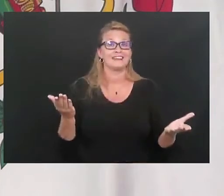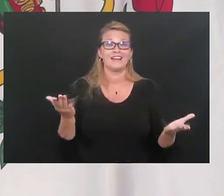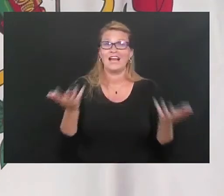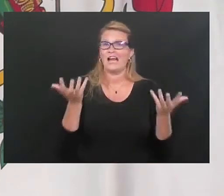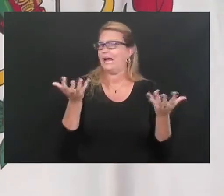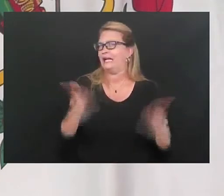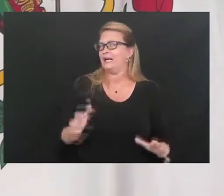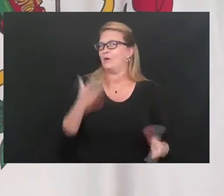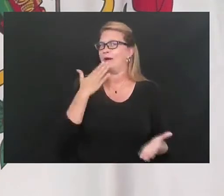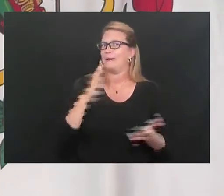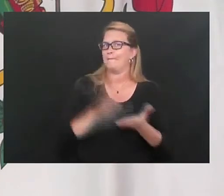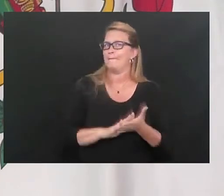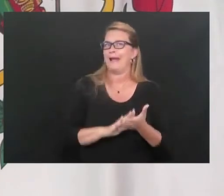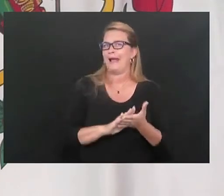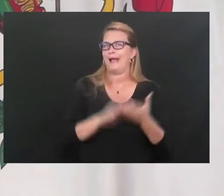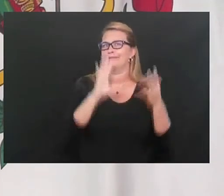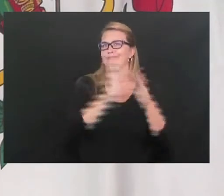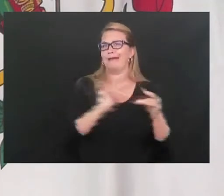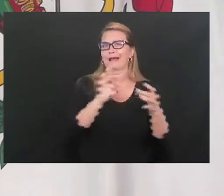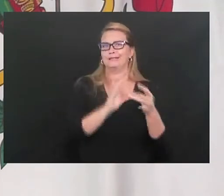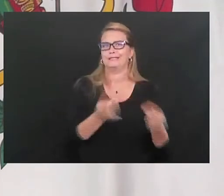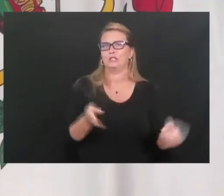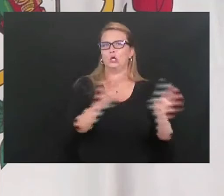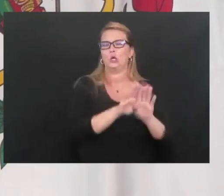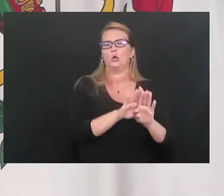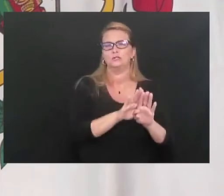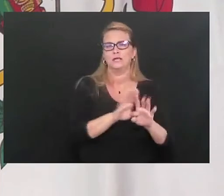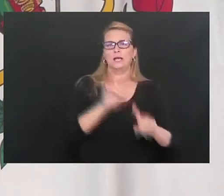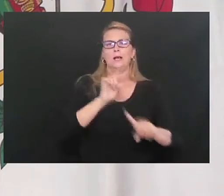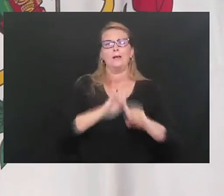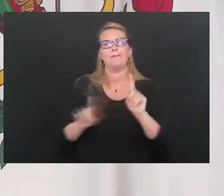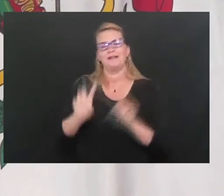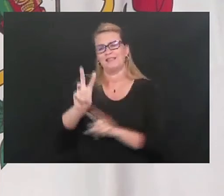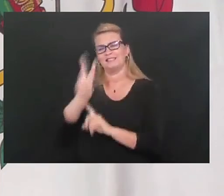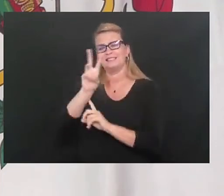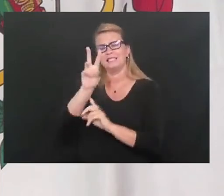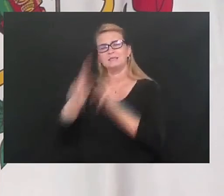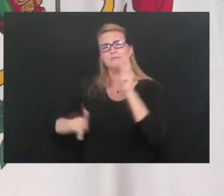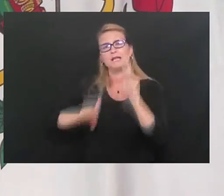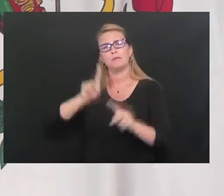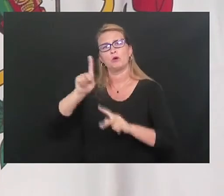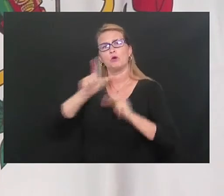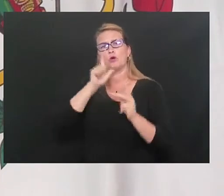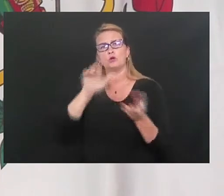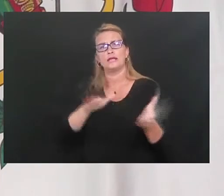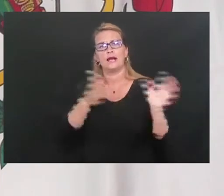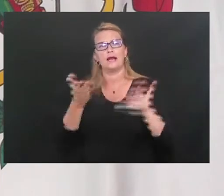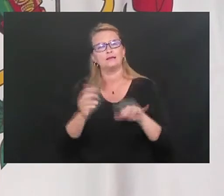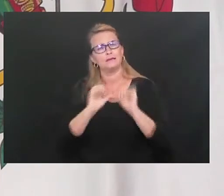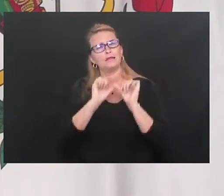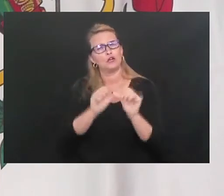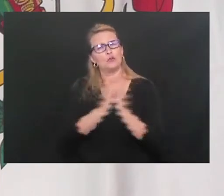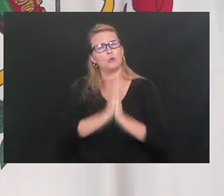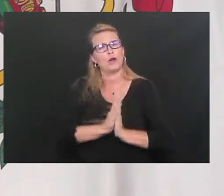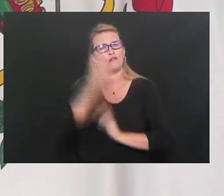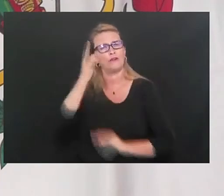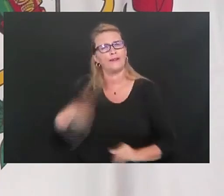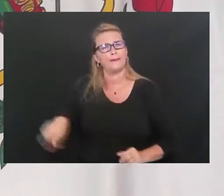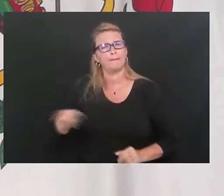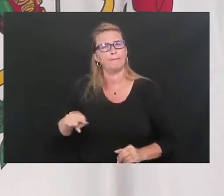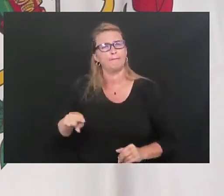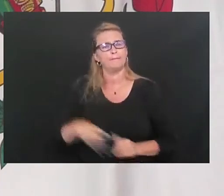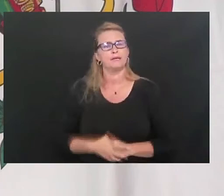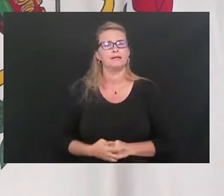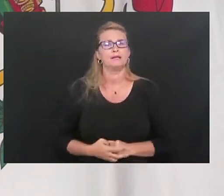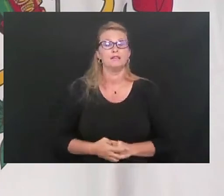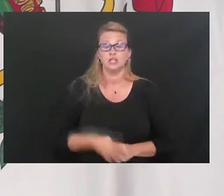bad note and everything, but keep these 6 folks that we've lost in your prayers. And absolutely,